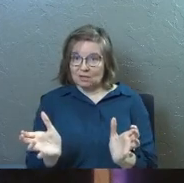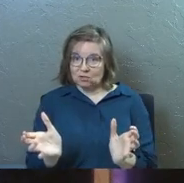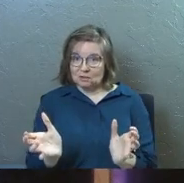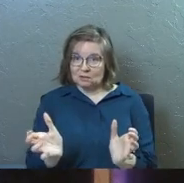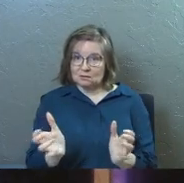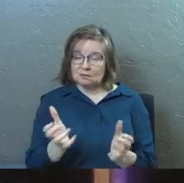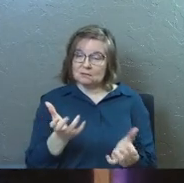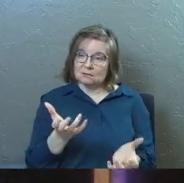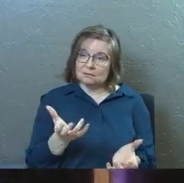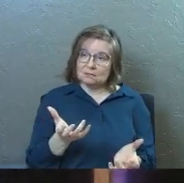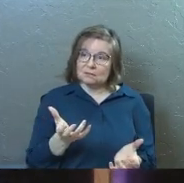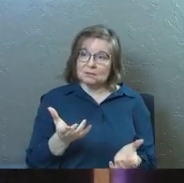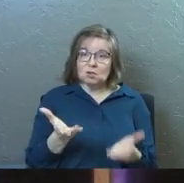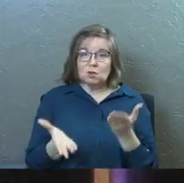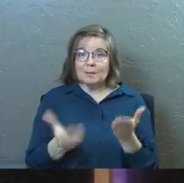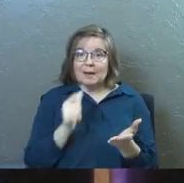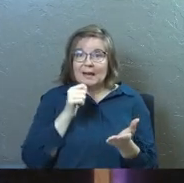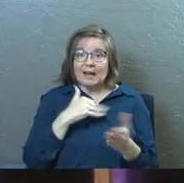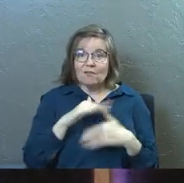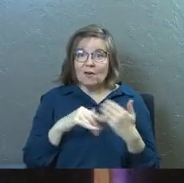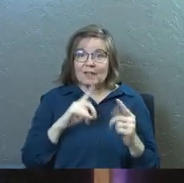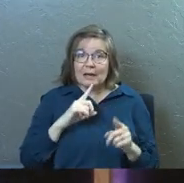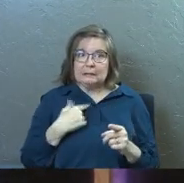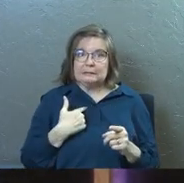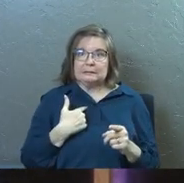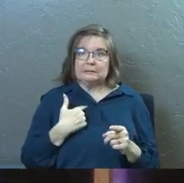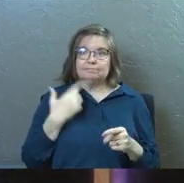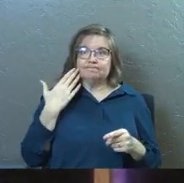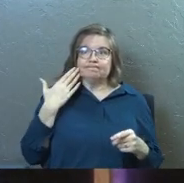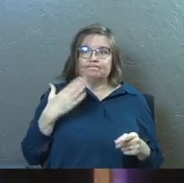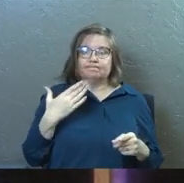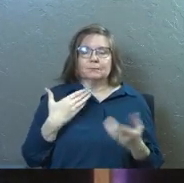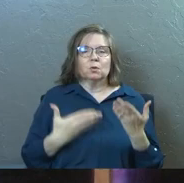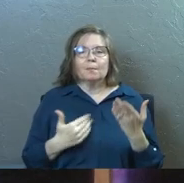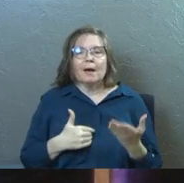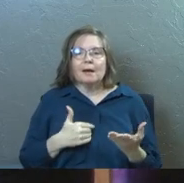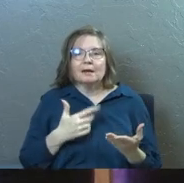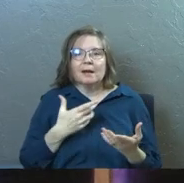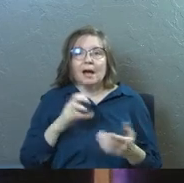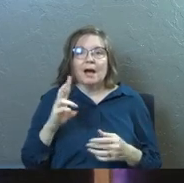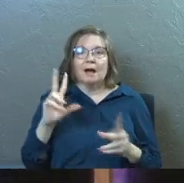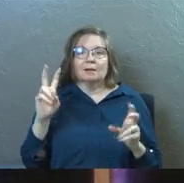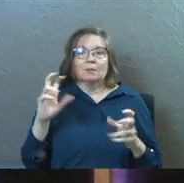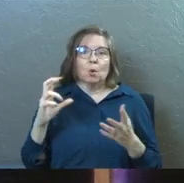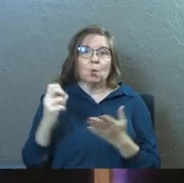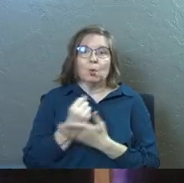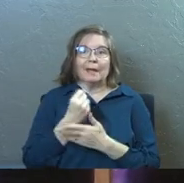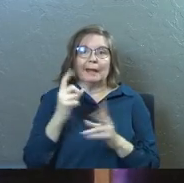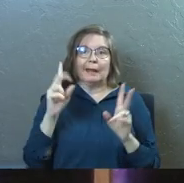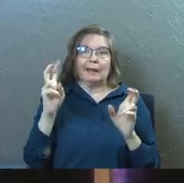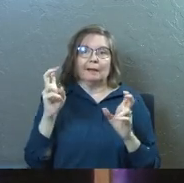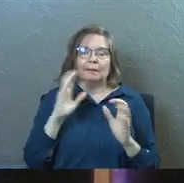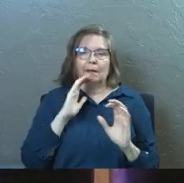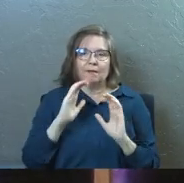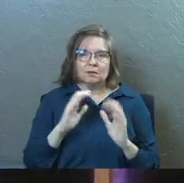conversation, you might not have all the answers. And you might not win the